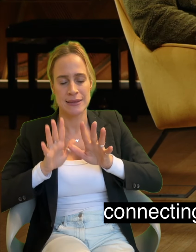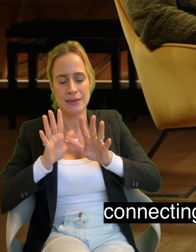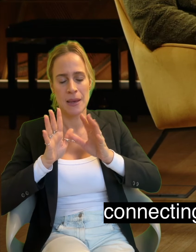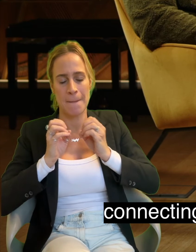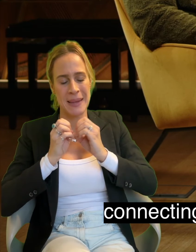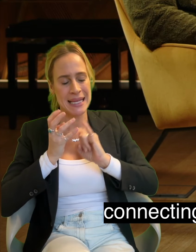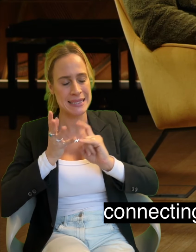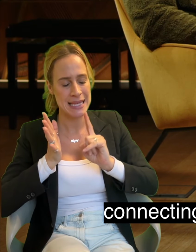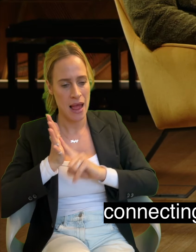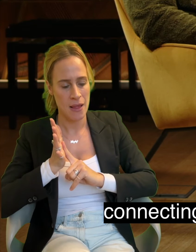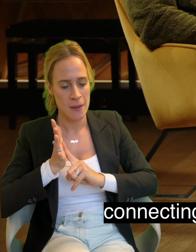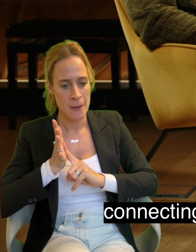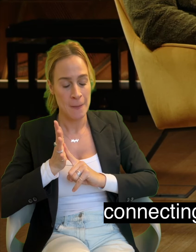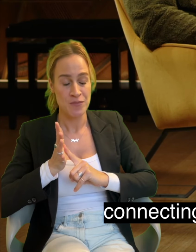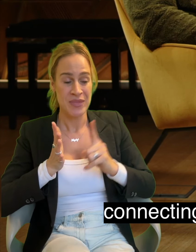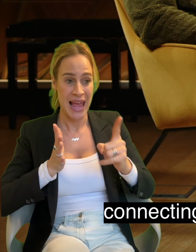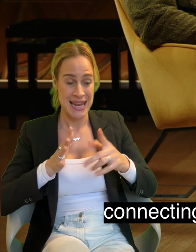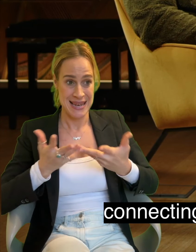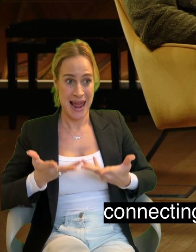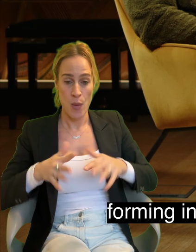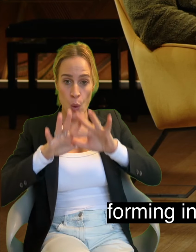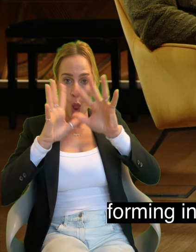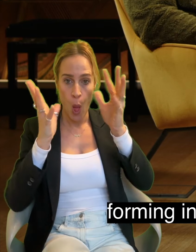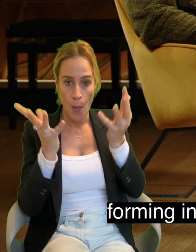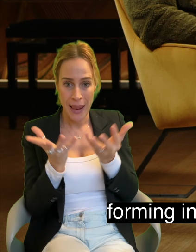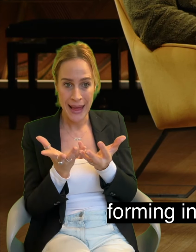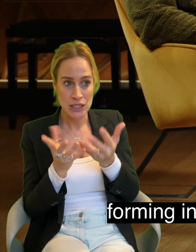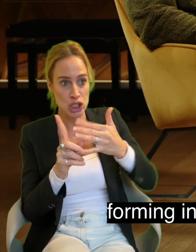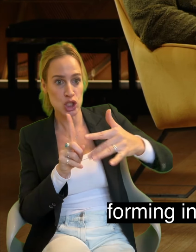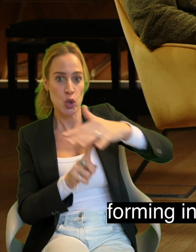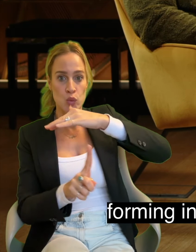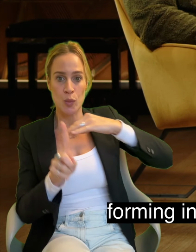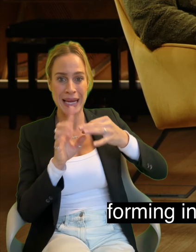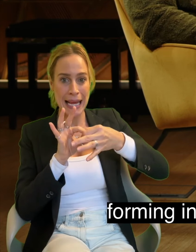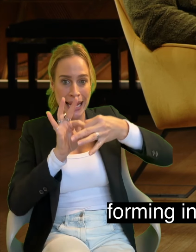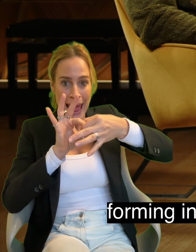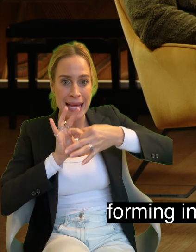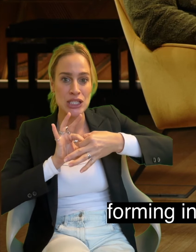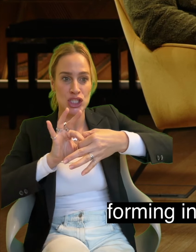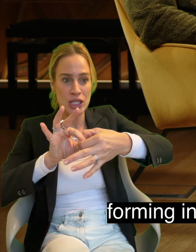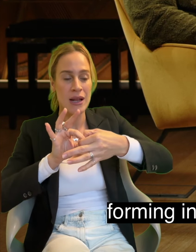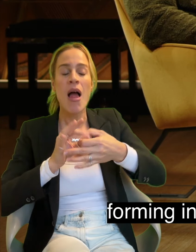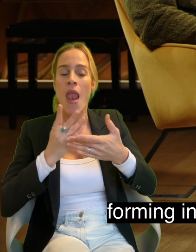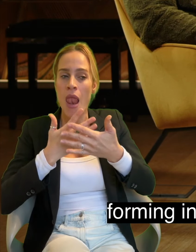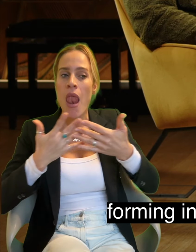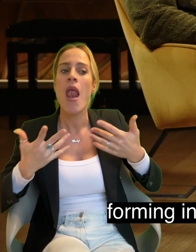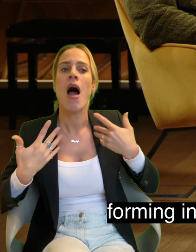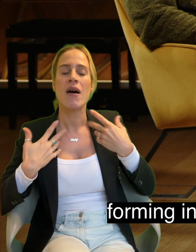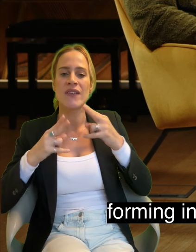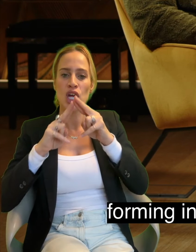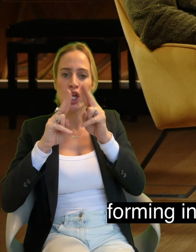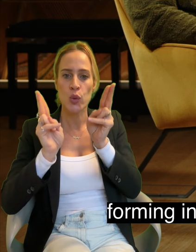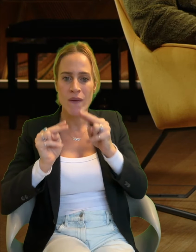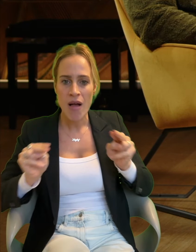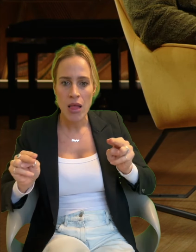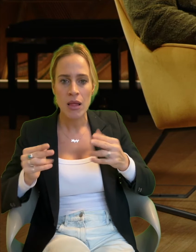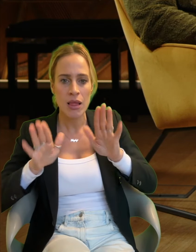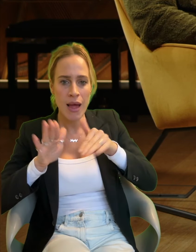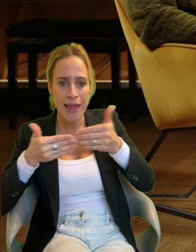online, everyone's talking. There's an international language now forming, international sign language, and a lot of social media people use